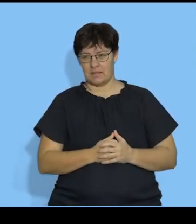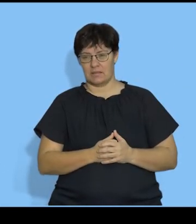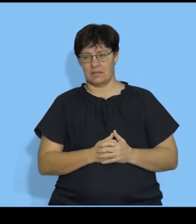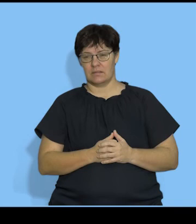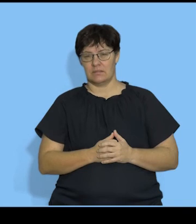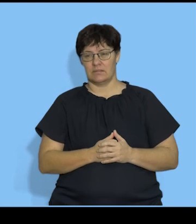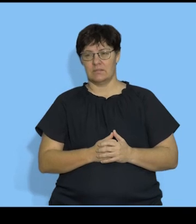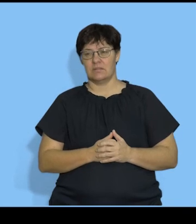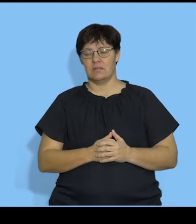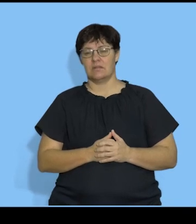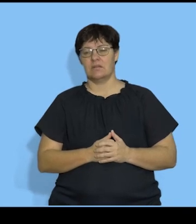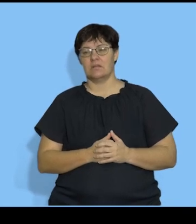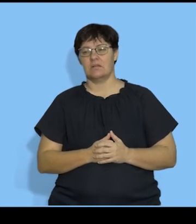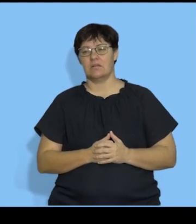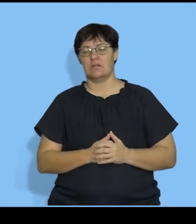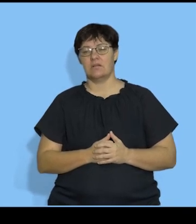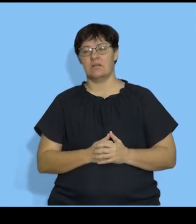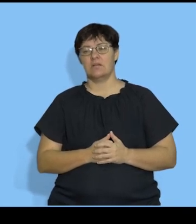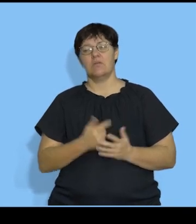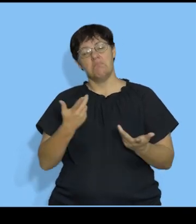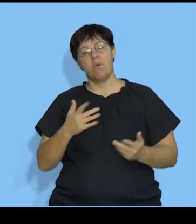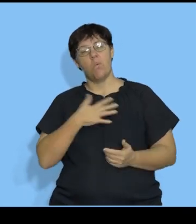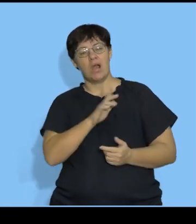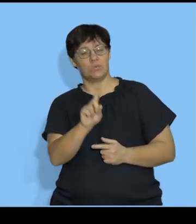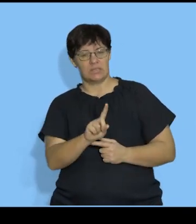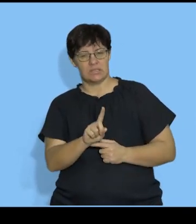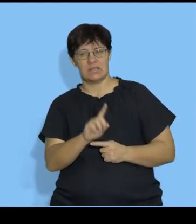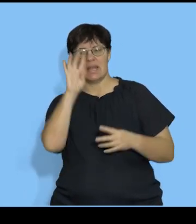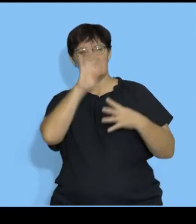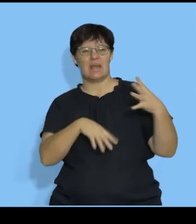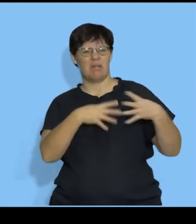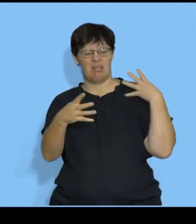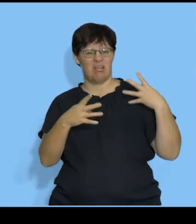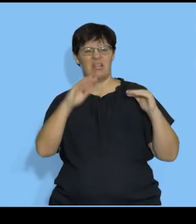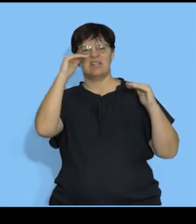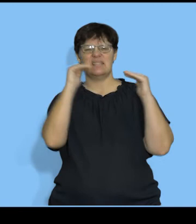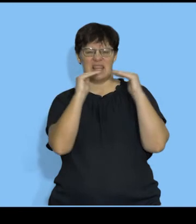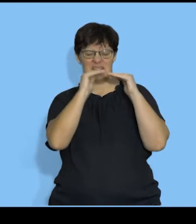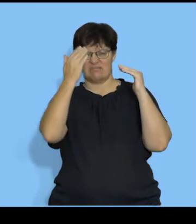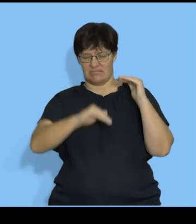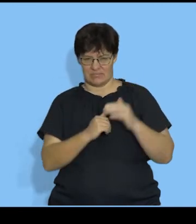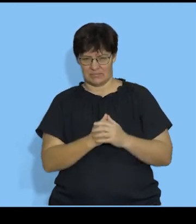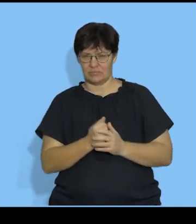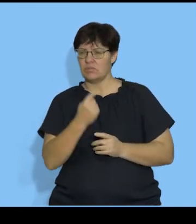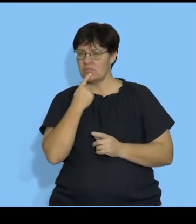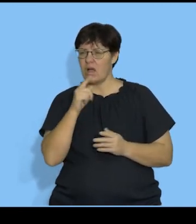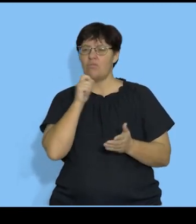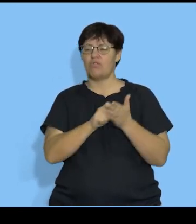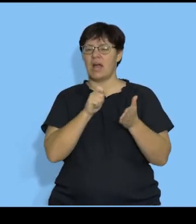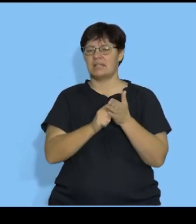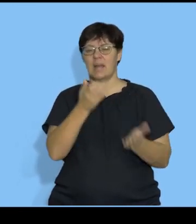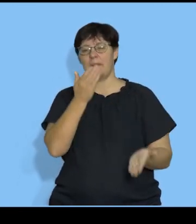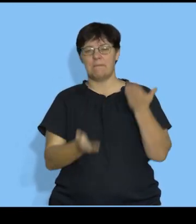right? Okay, now we want to make use of this table of the standard reduction potentials to actually write balanced